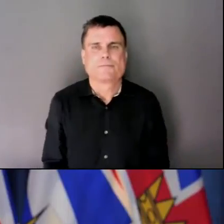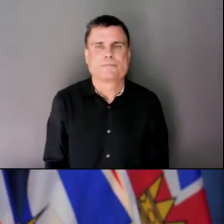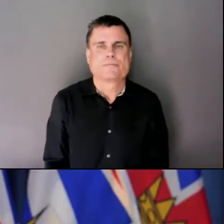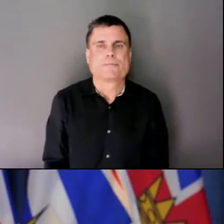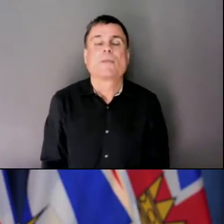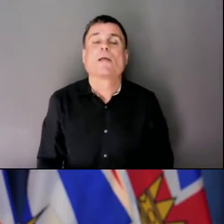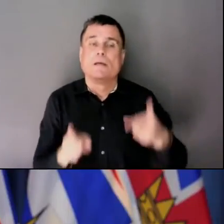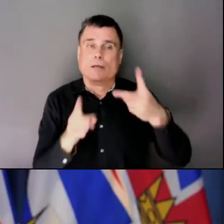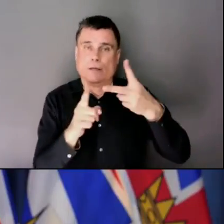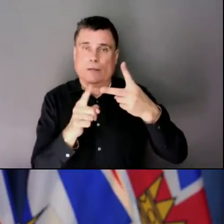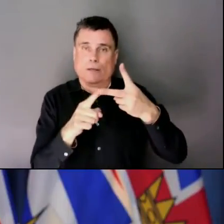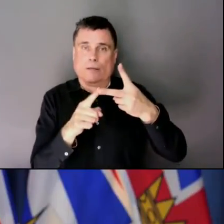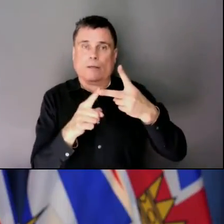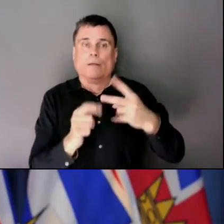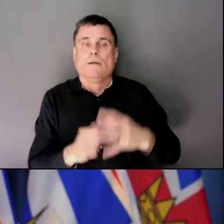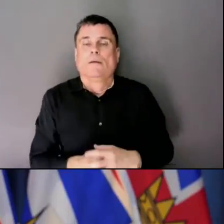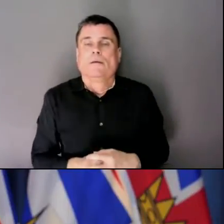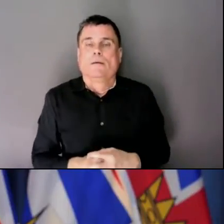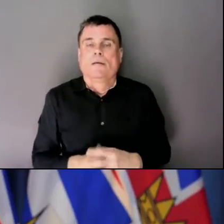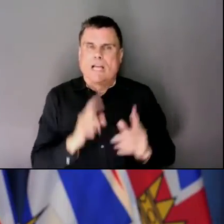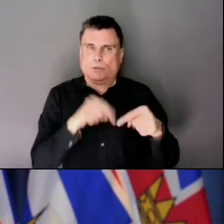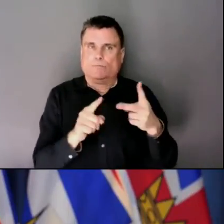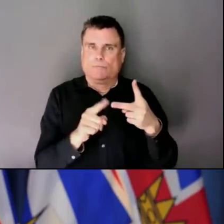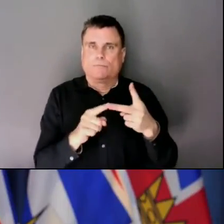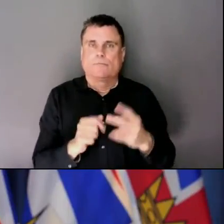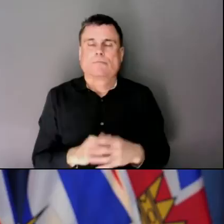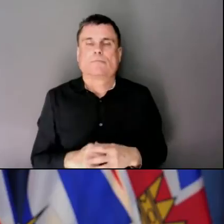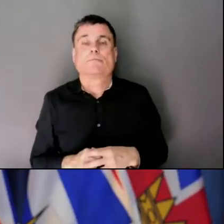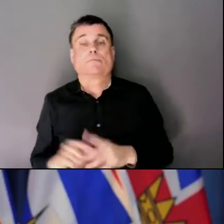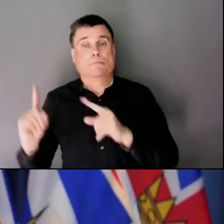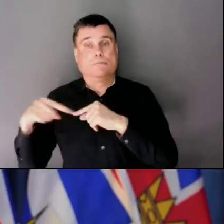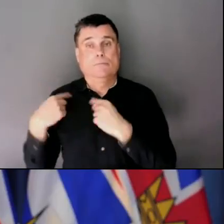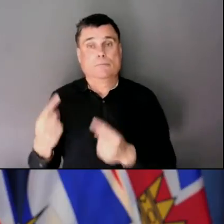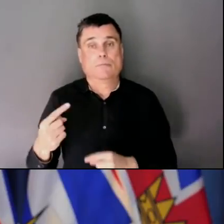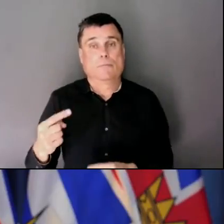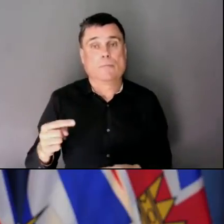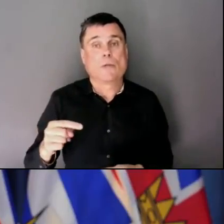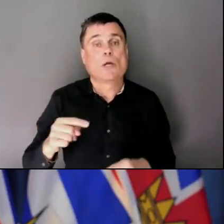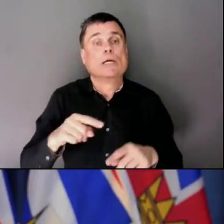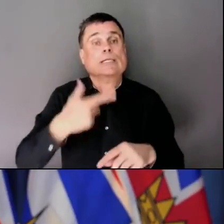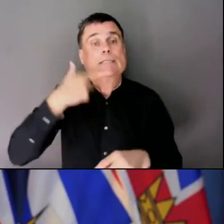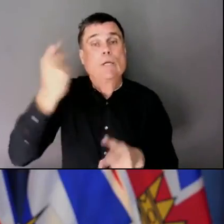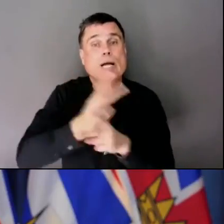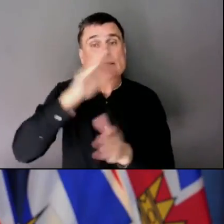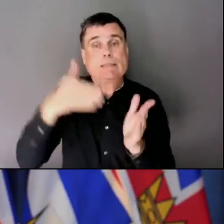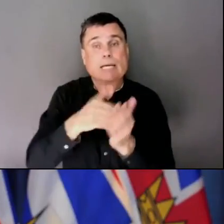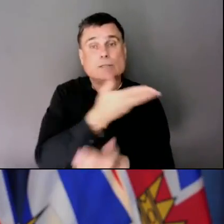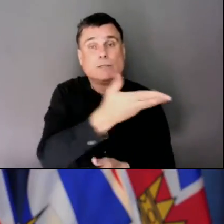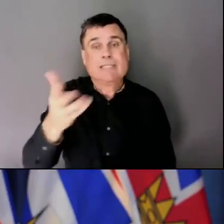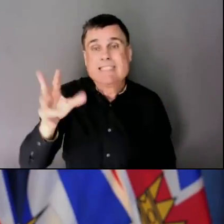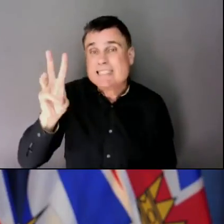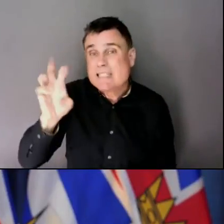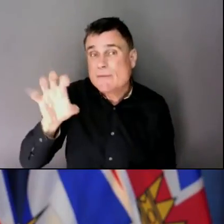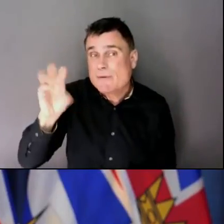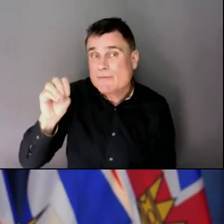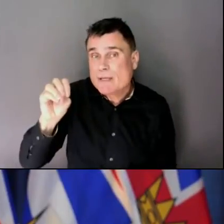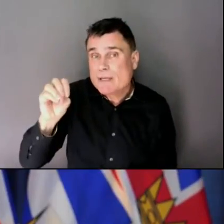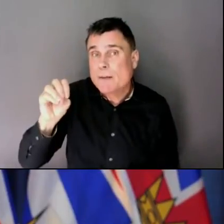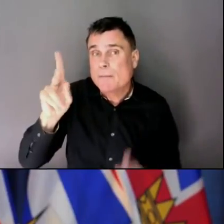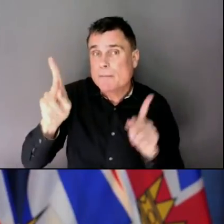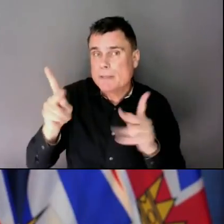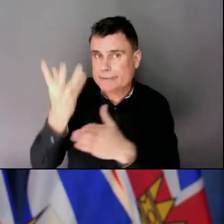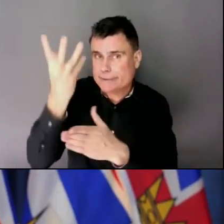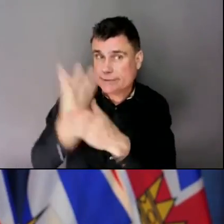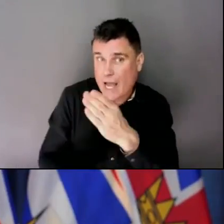some 650 people have passed away in long-term care from COVID-19. I think the number in assisted living